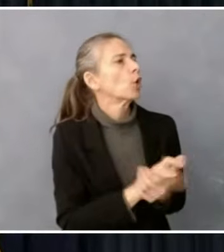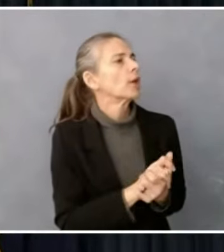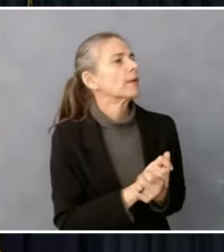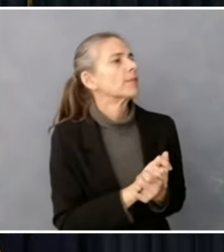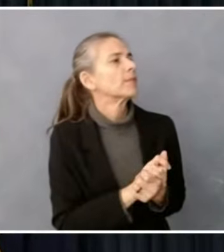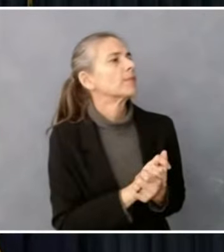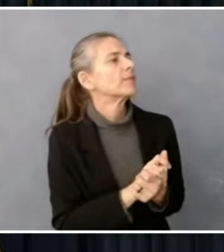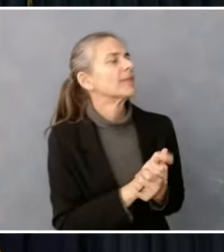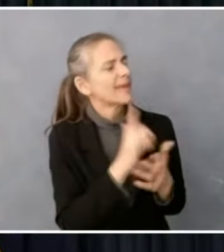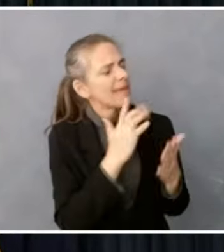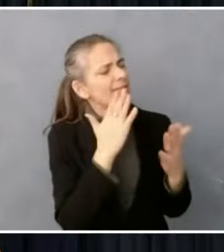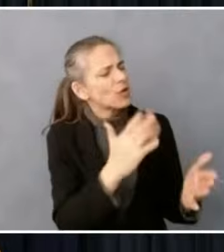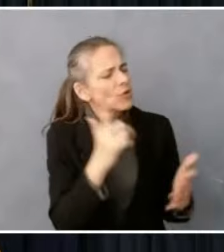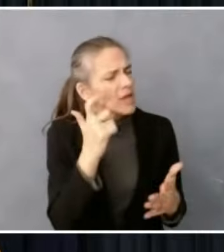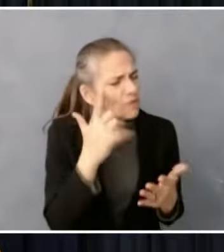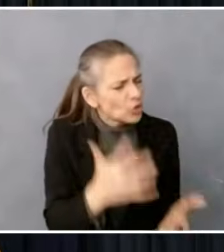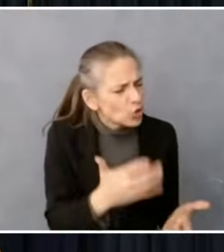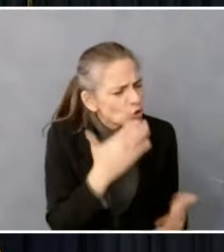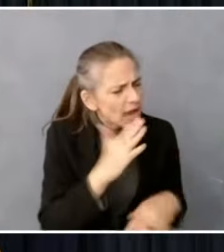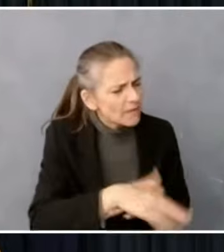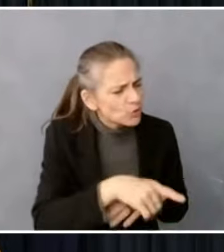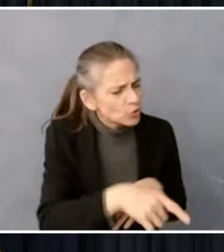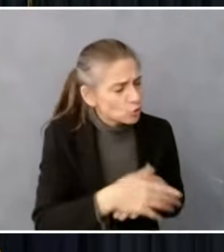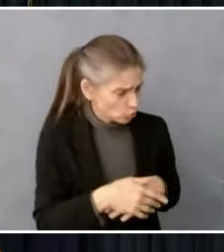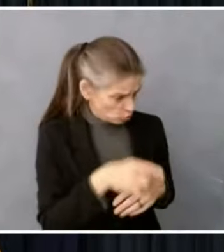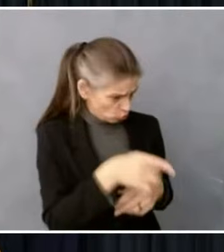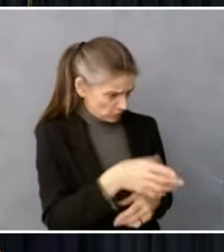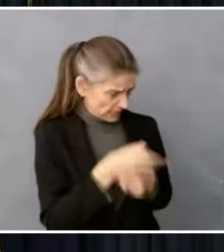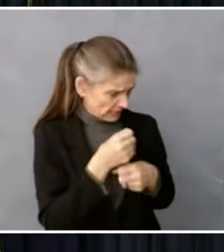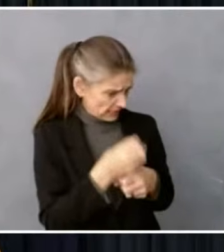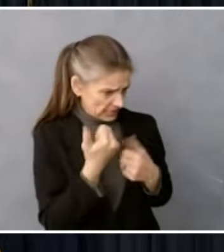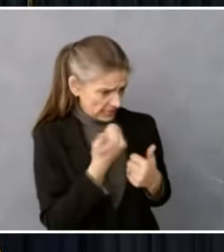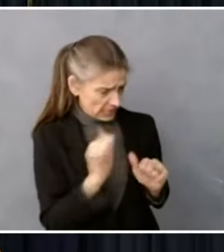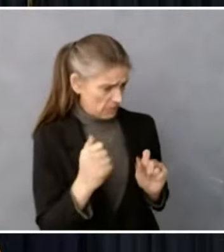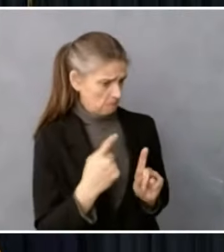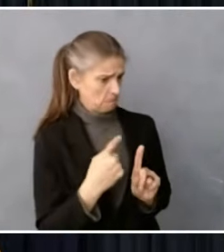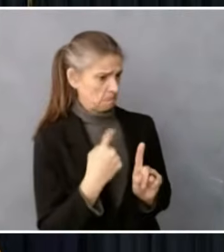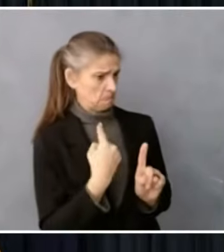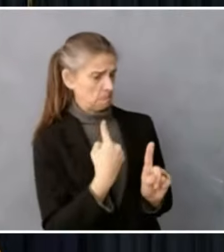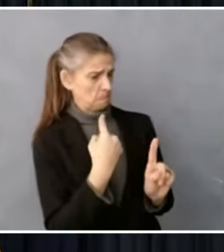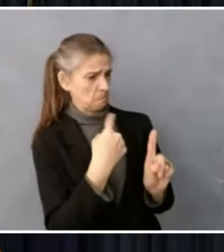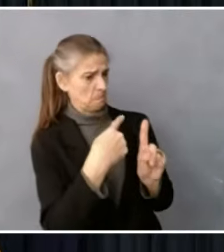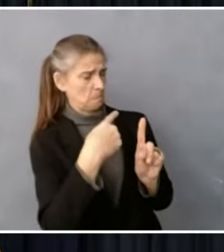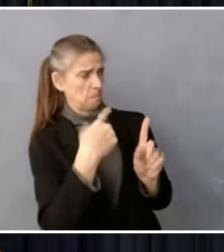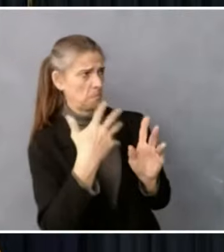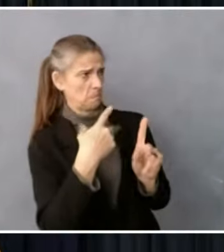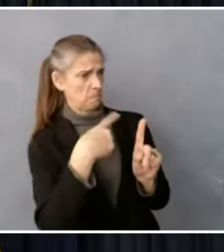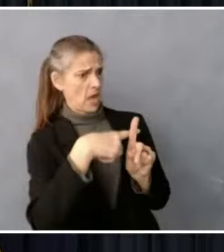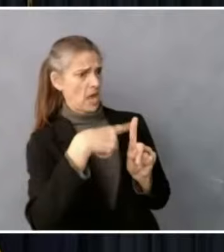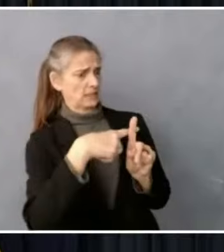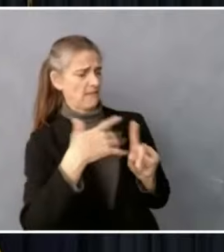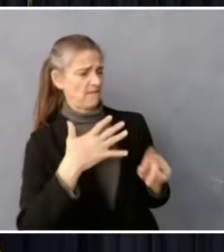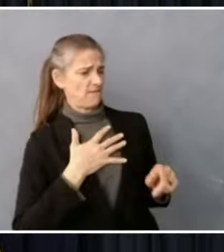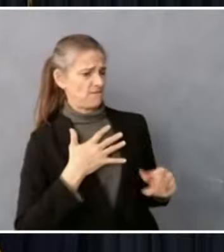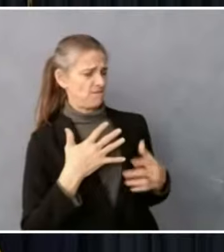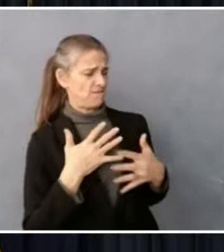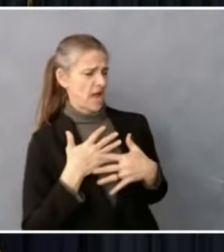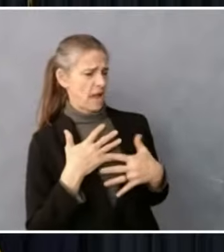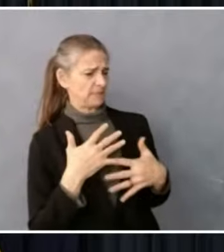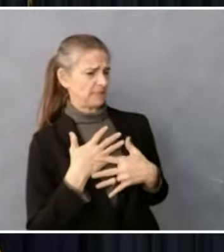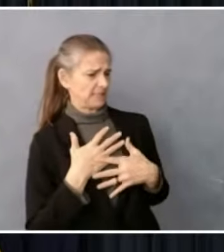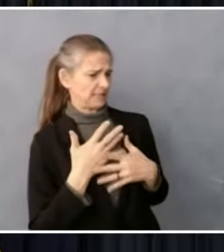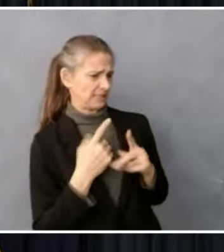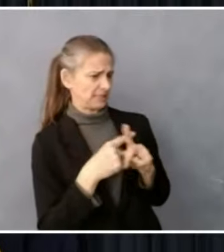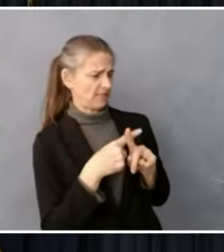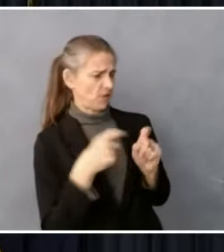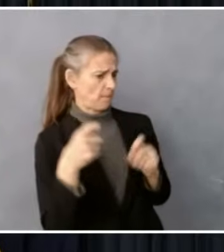Thank you, Governor, and good afternoon to you. Are you getting any positive vibes, if you will, from the General